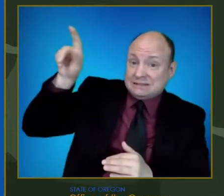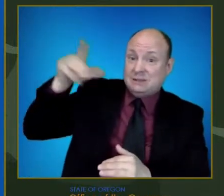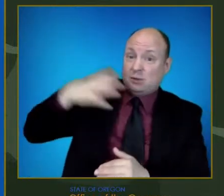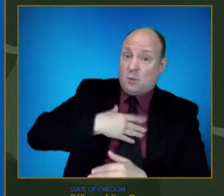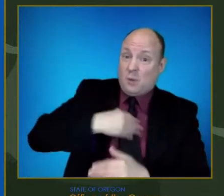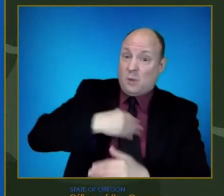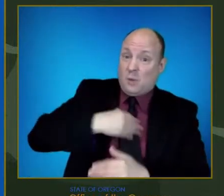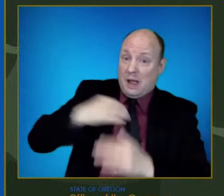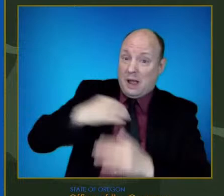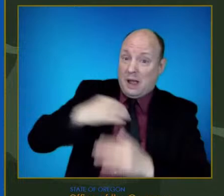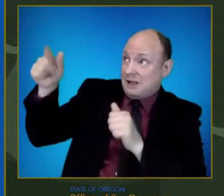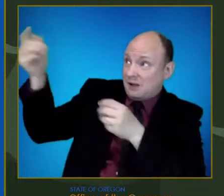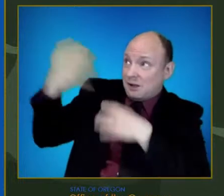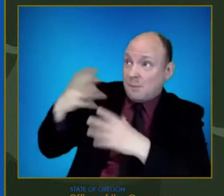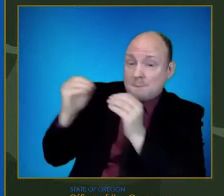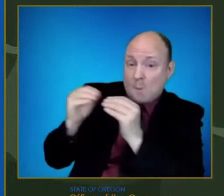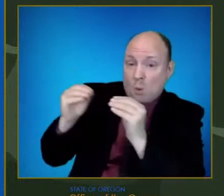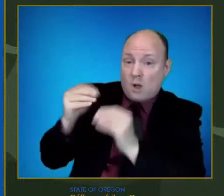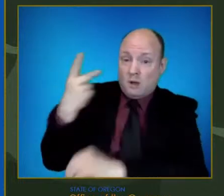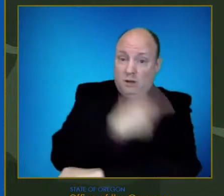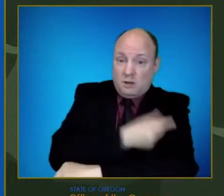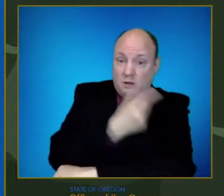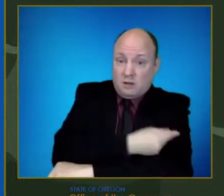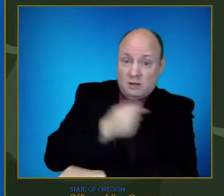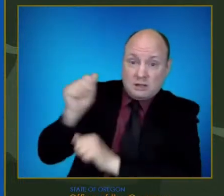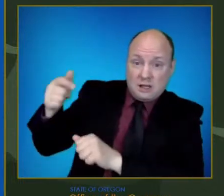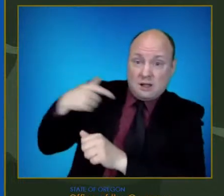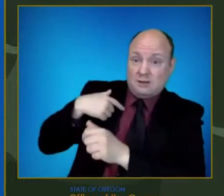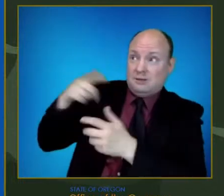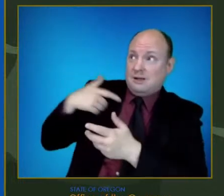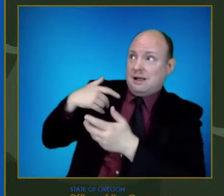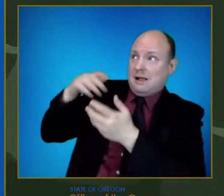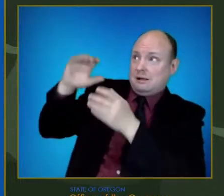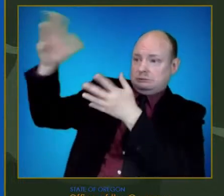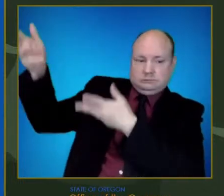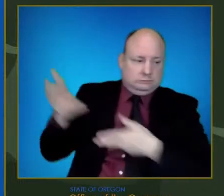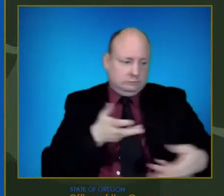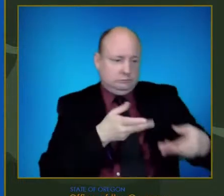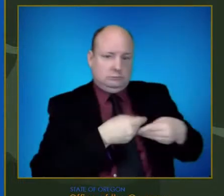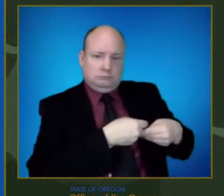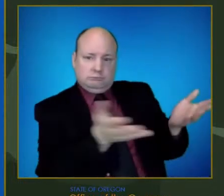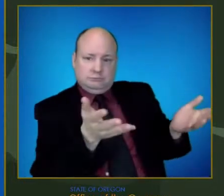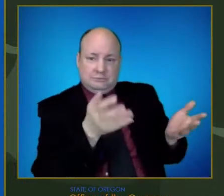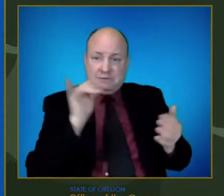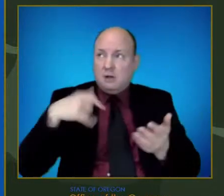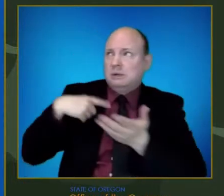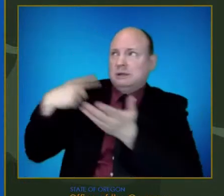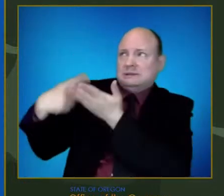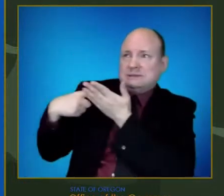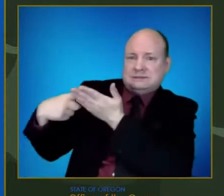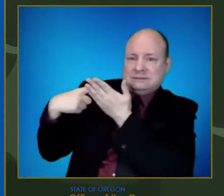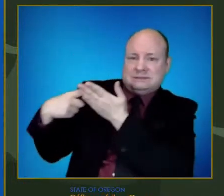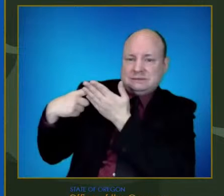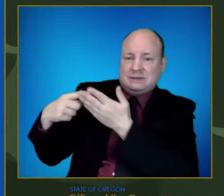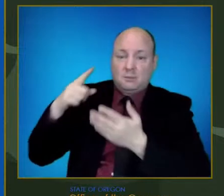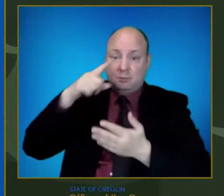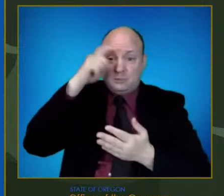and how we have vaccine distributed to us. And if there's an issue, we'll want to pursue